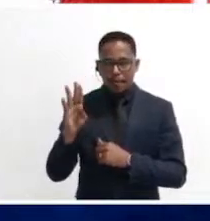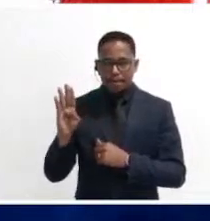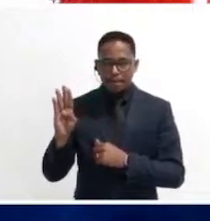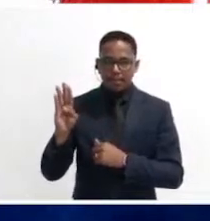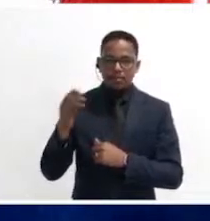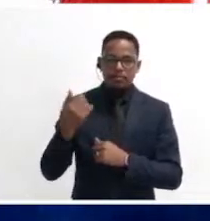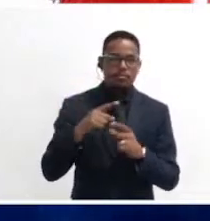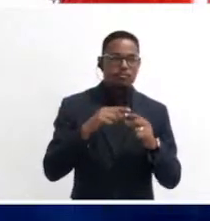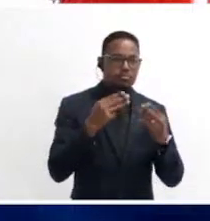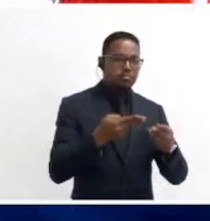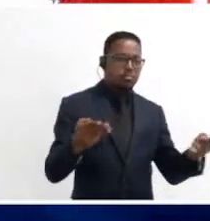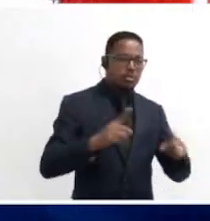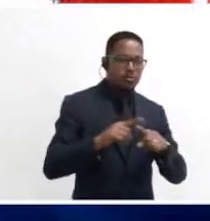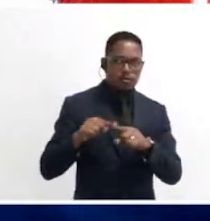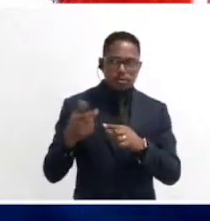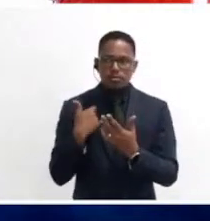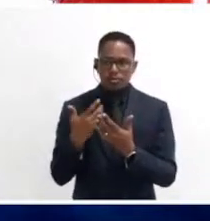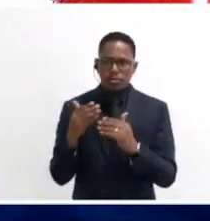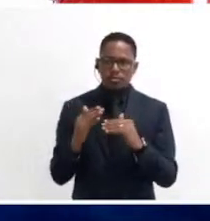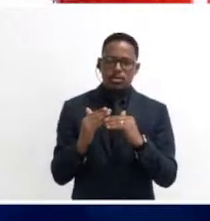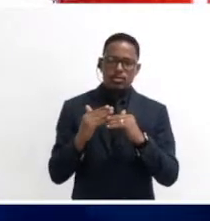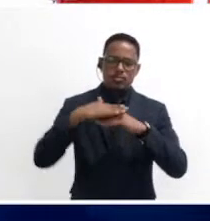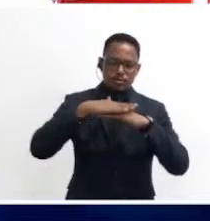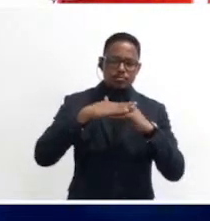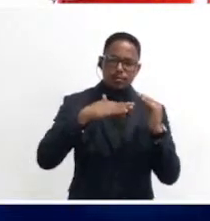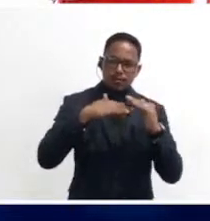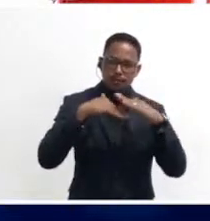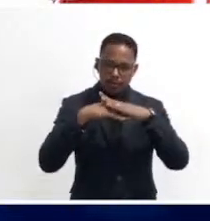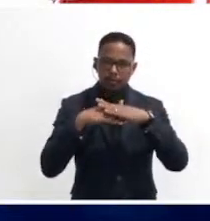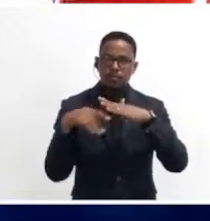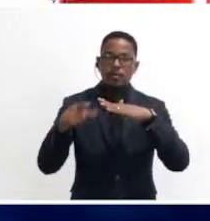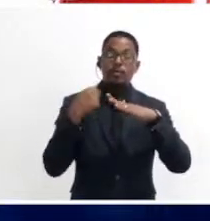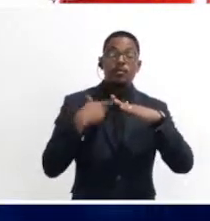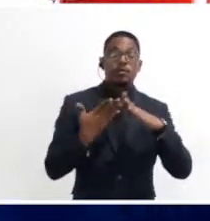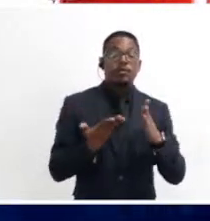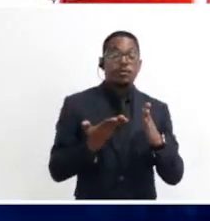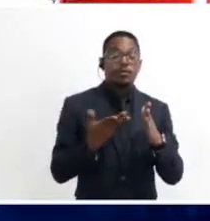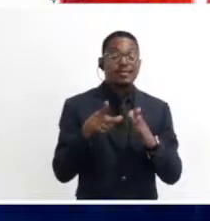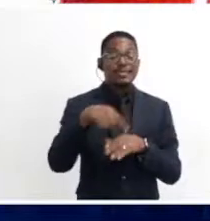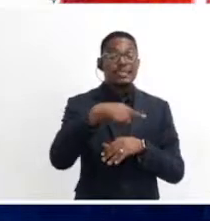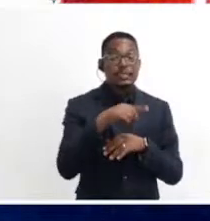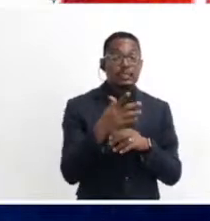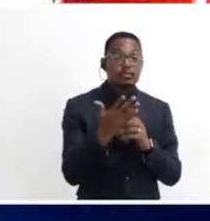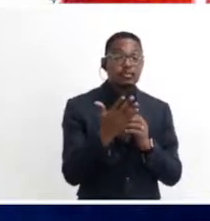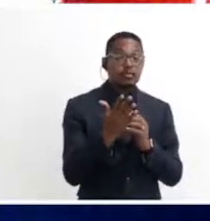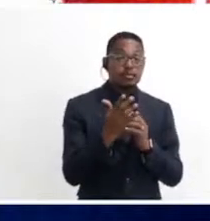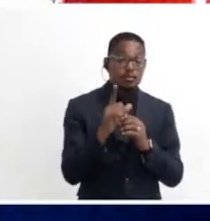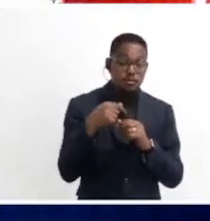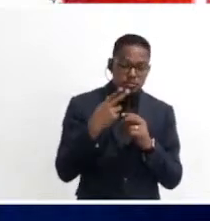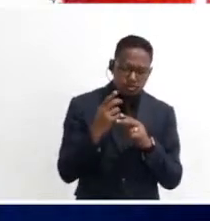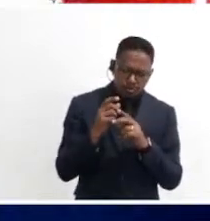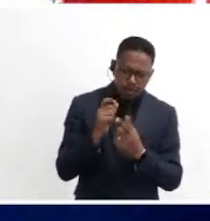time. Solder has been for a long time one of the common bumping materials.